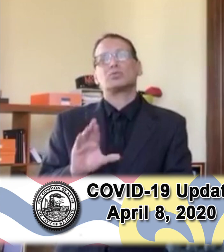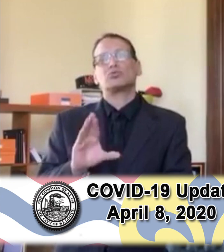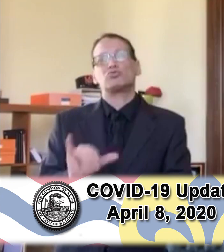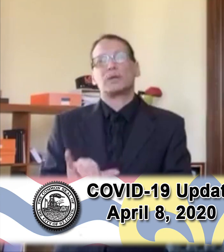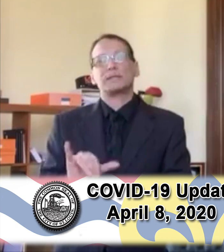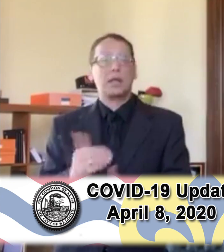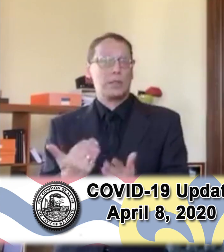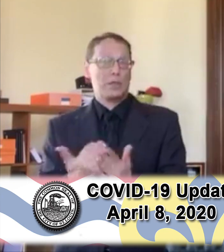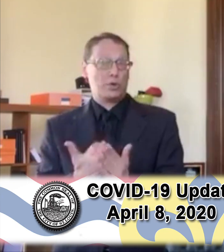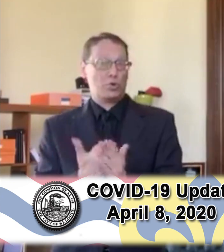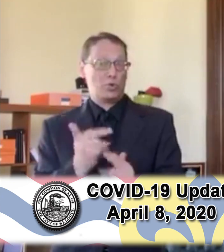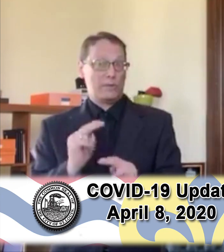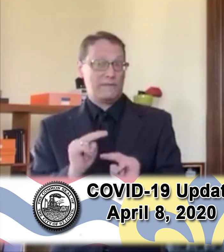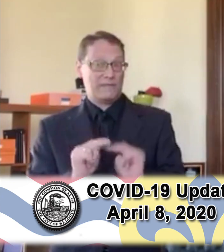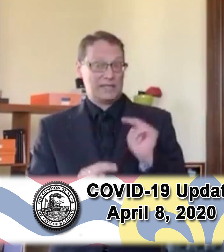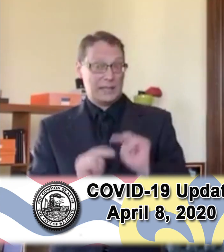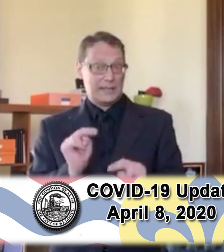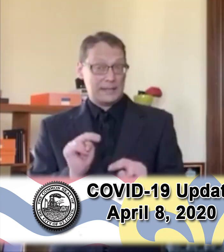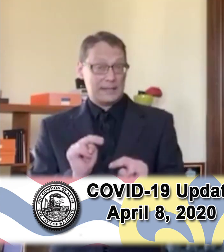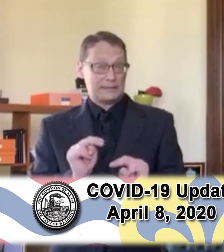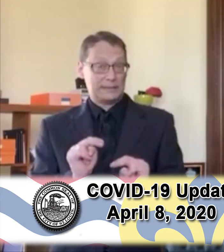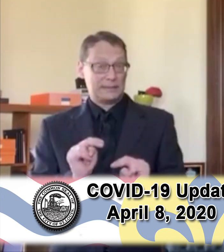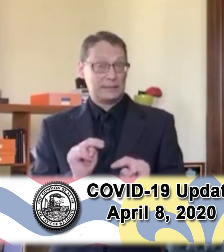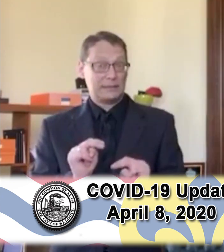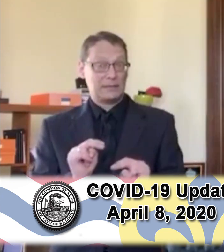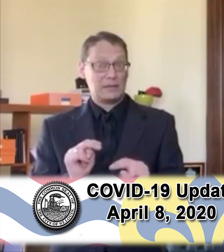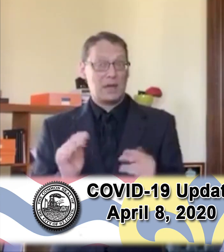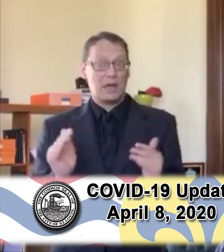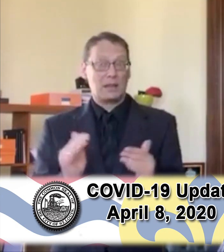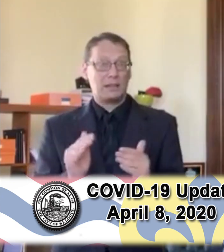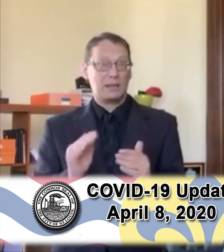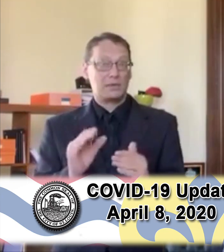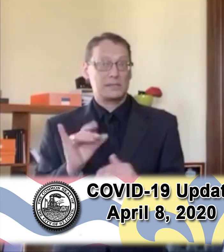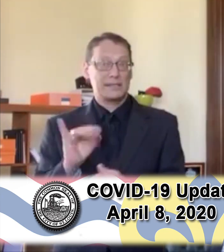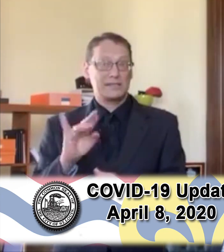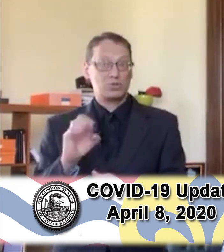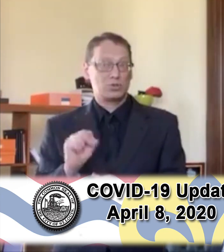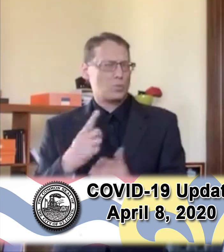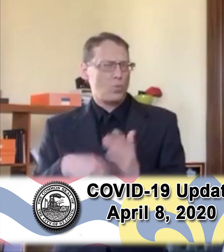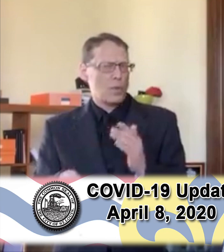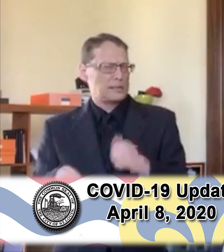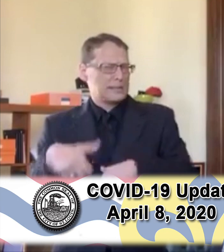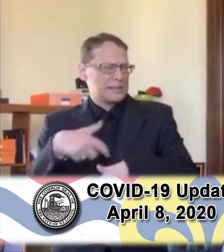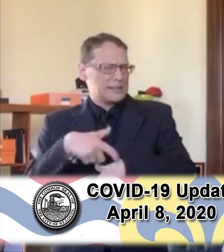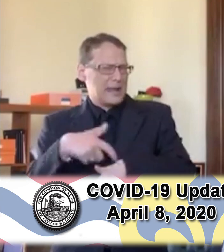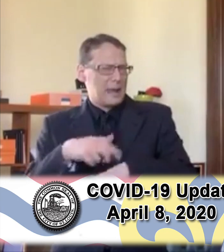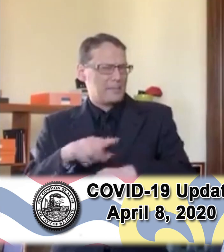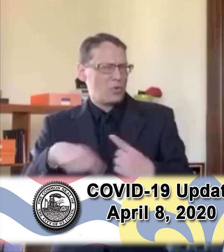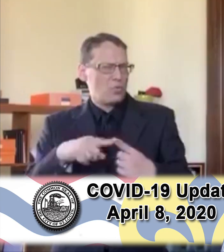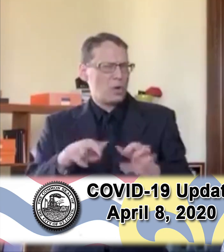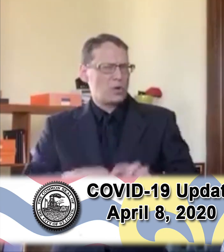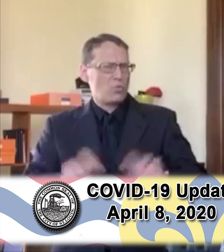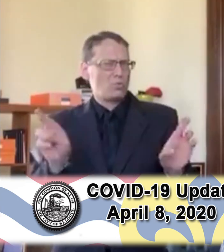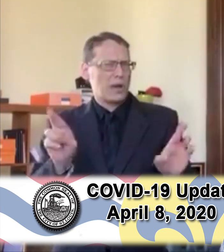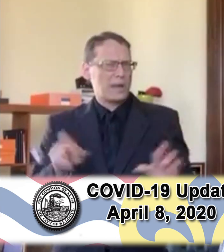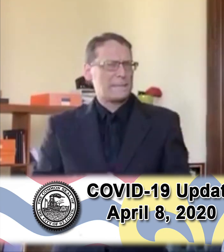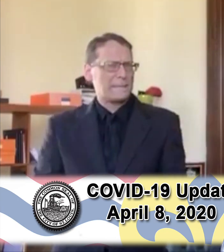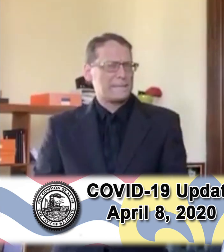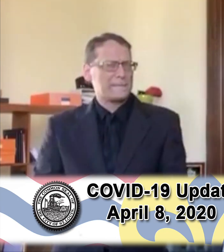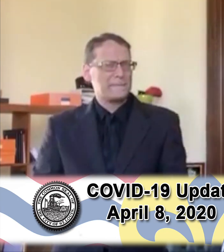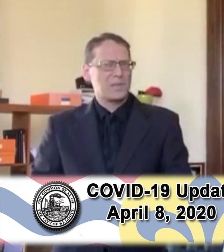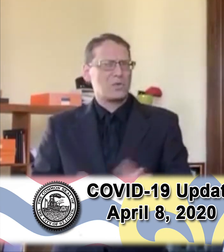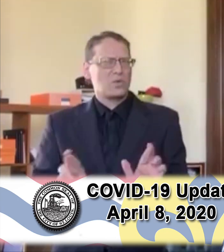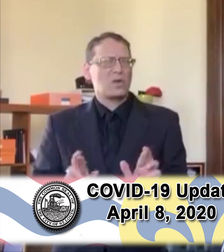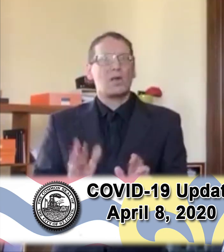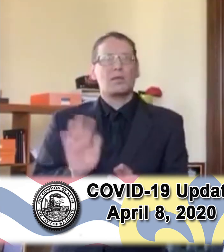new facility of the former Little Sisters of the Poor. What's the timeline for that? When should that be ready for people to come in? So the former